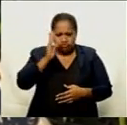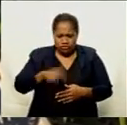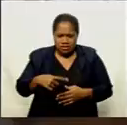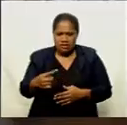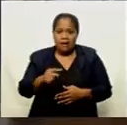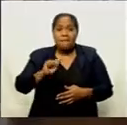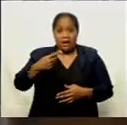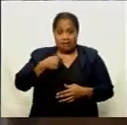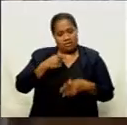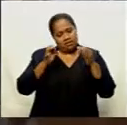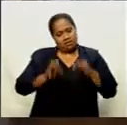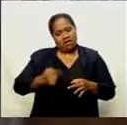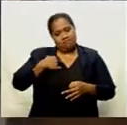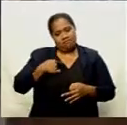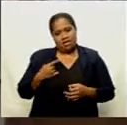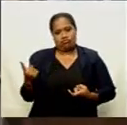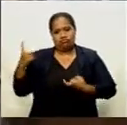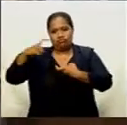join the force.